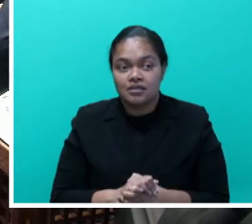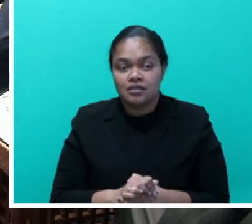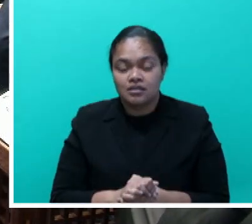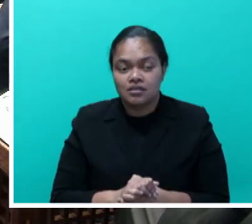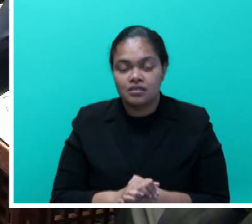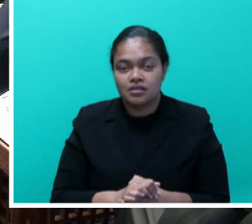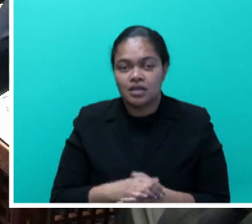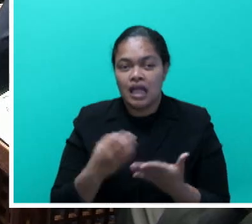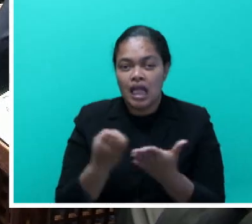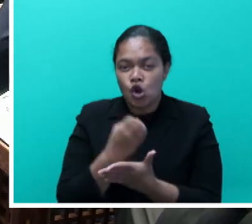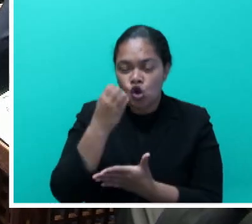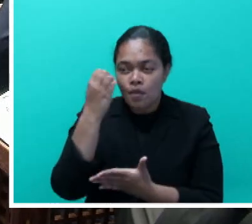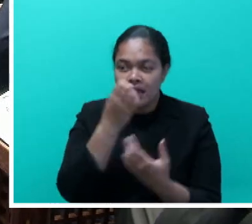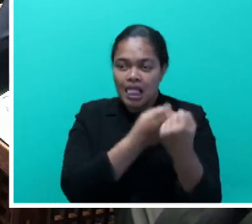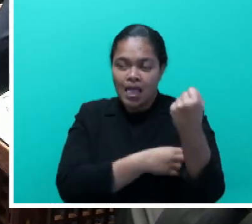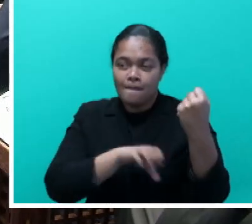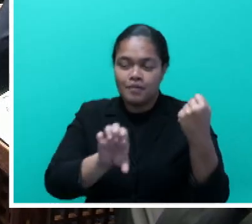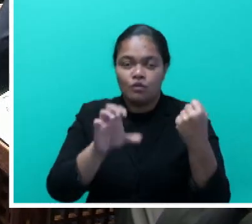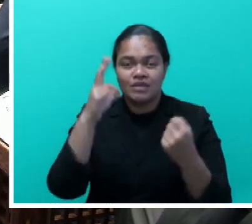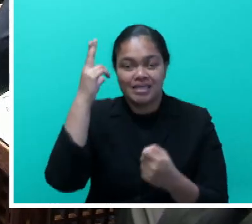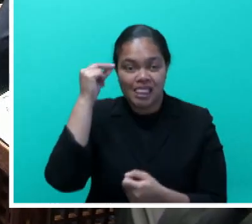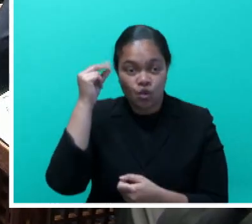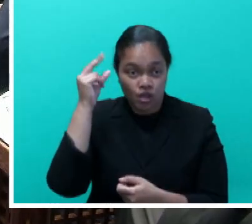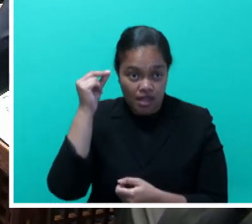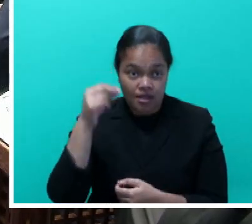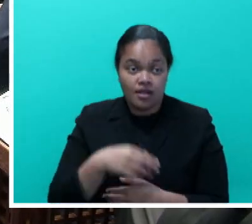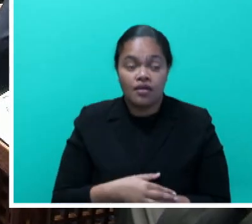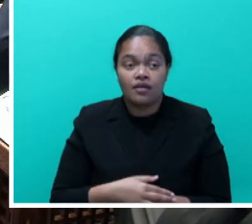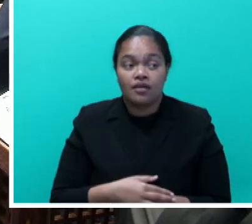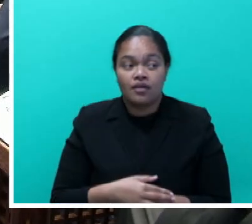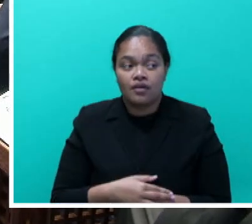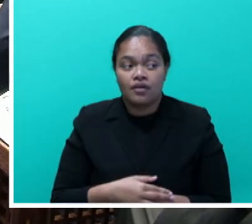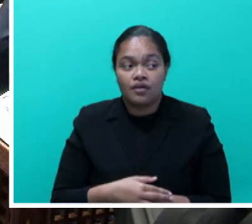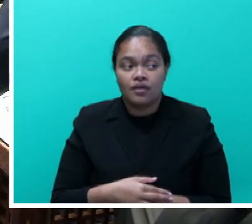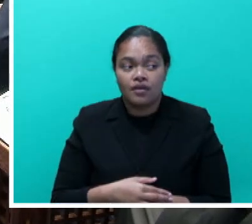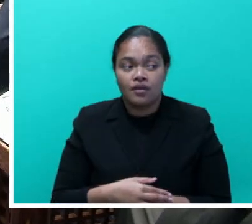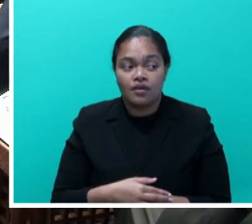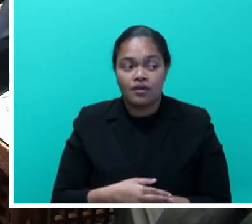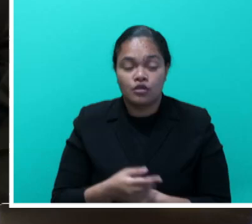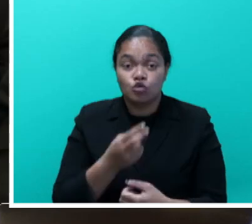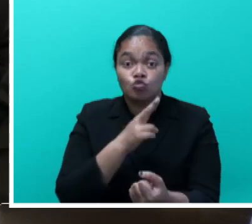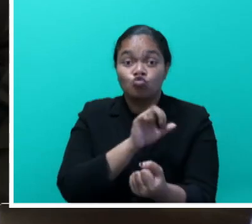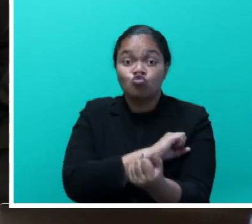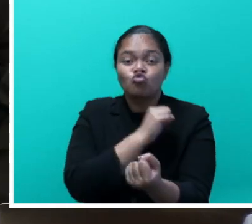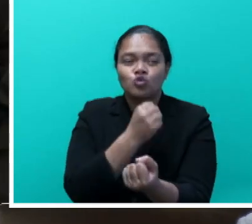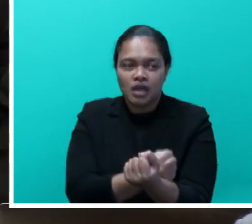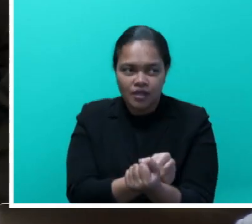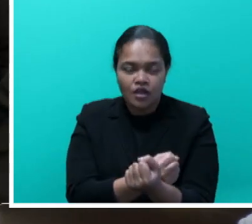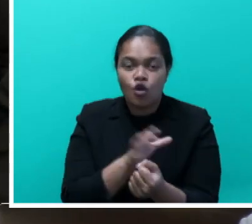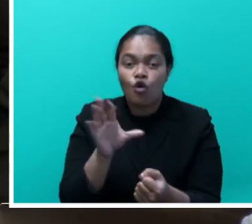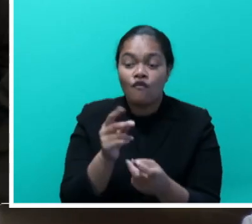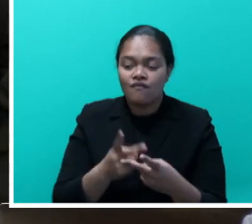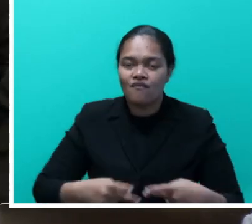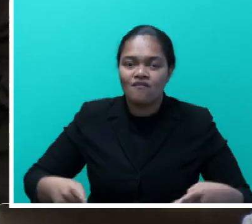The economic empowerment of the Itaukei, and two, the strengthening of Vanua